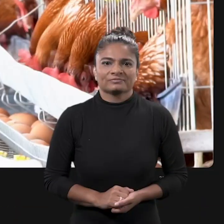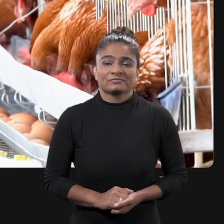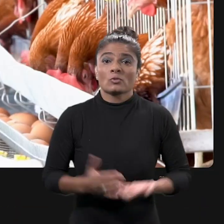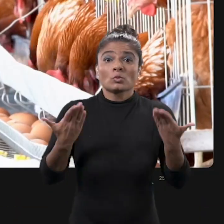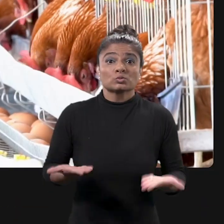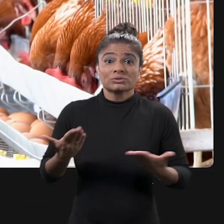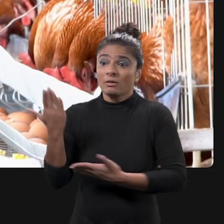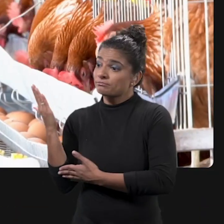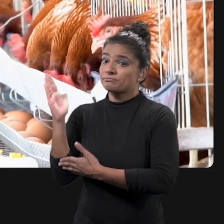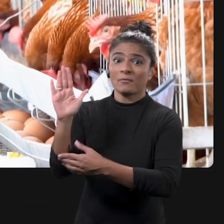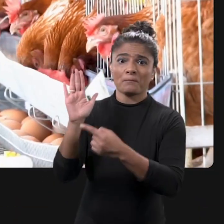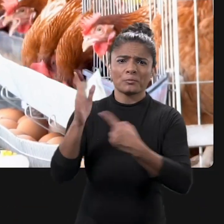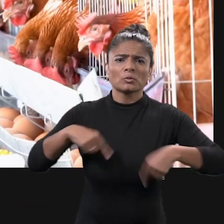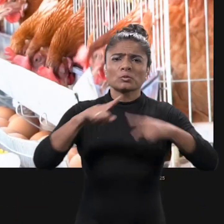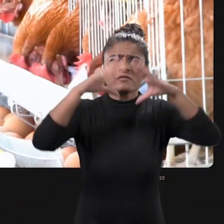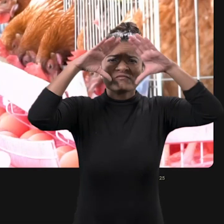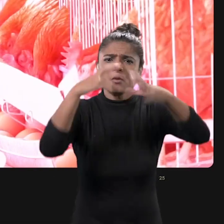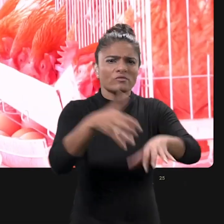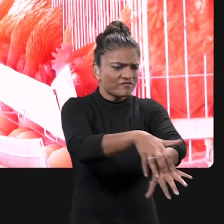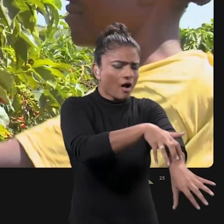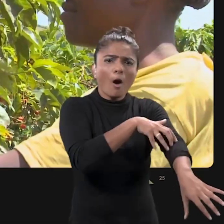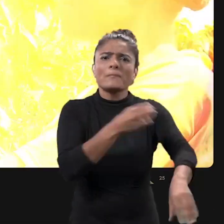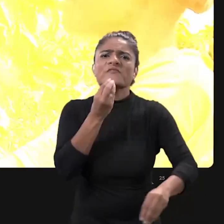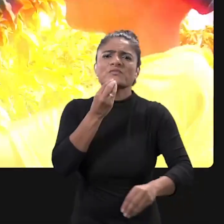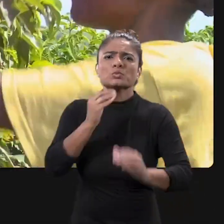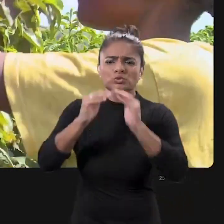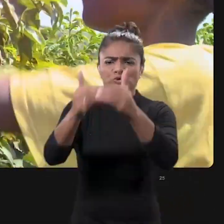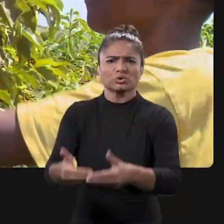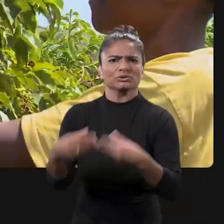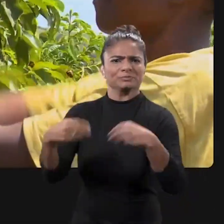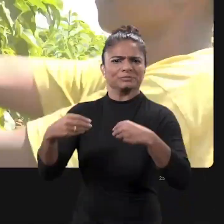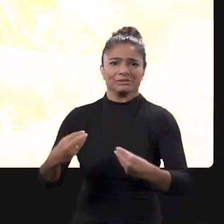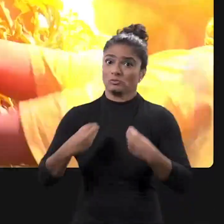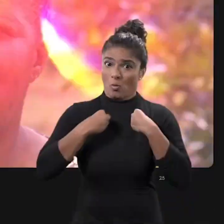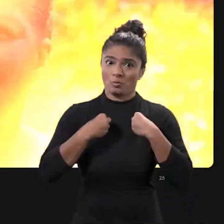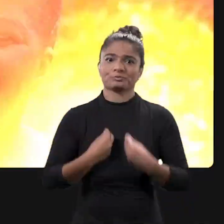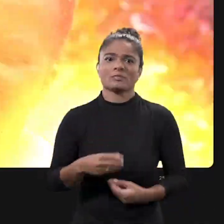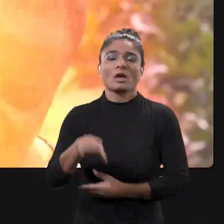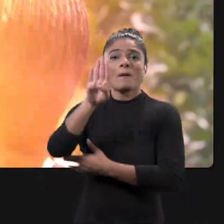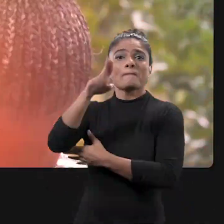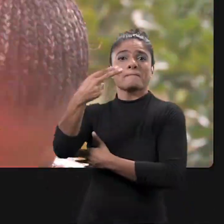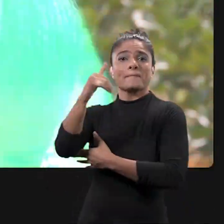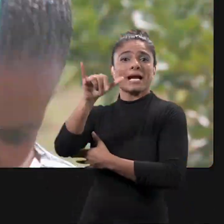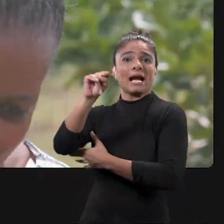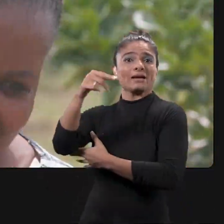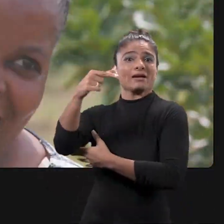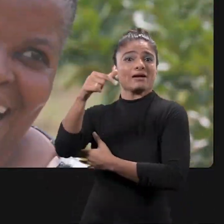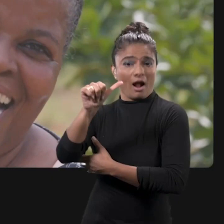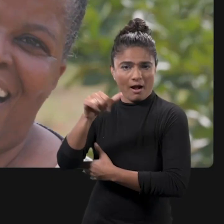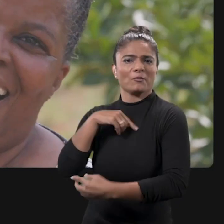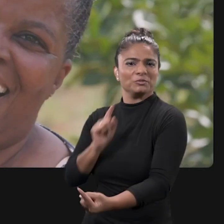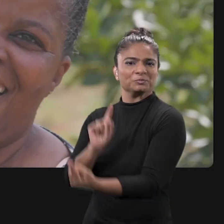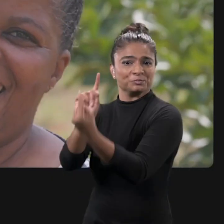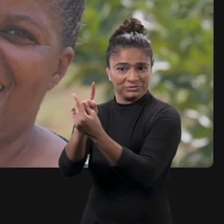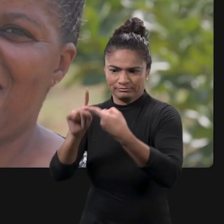In today's program, we focus on farming and food security entrepreneurs. We meet Ncemo